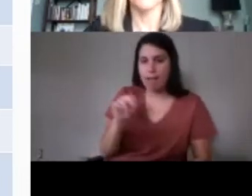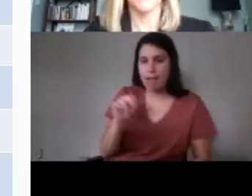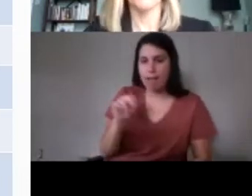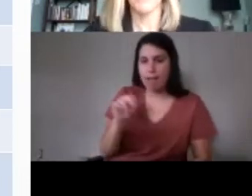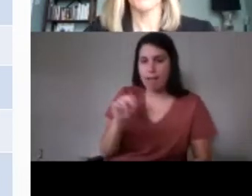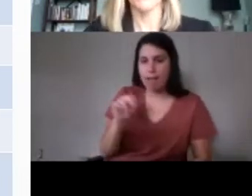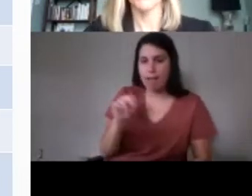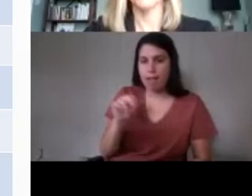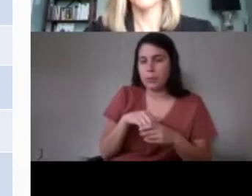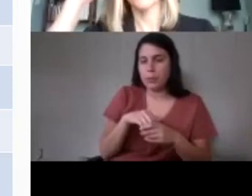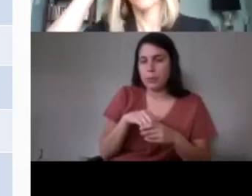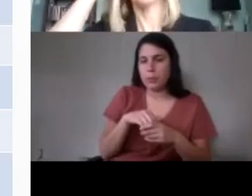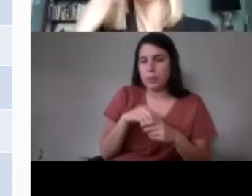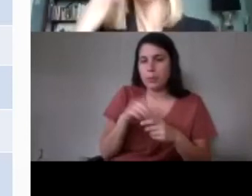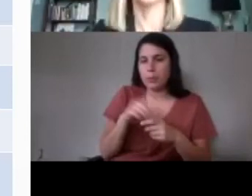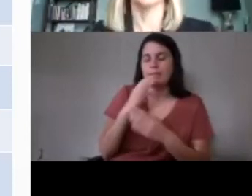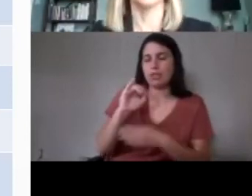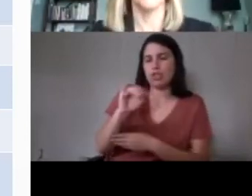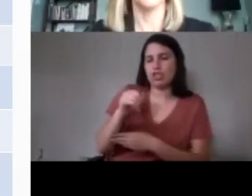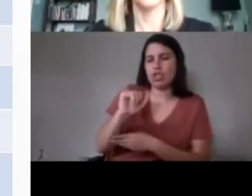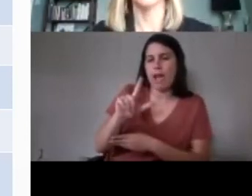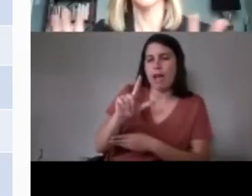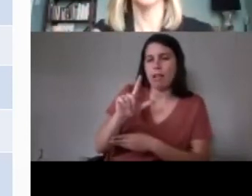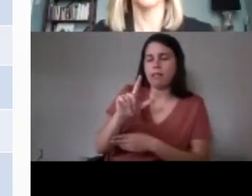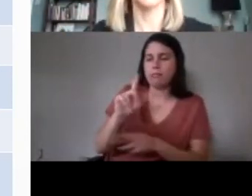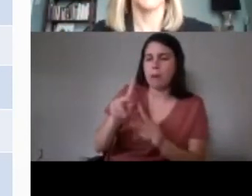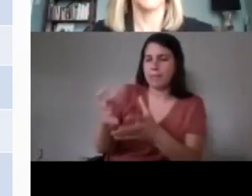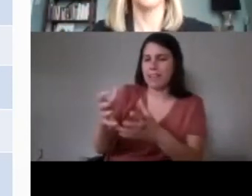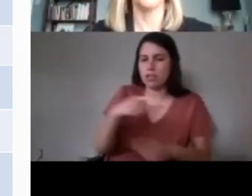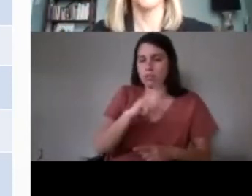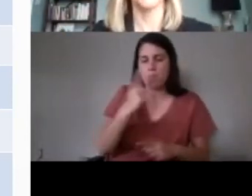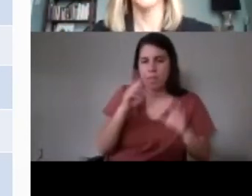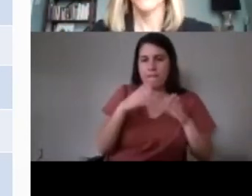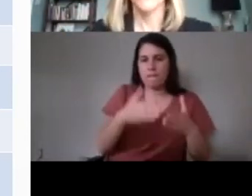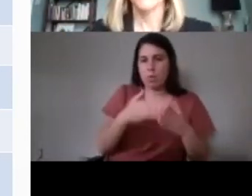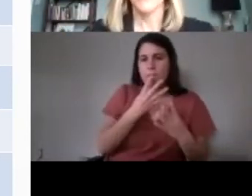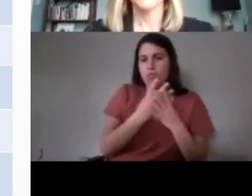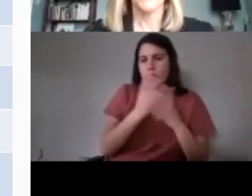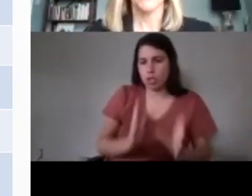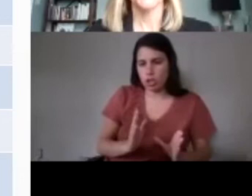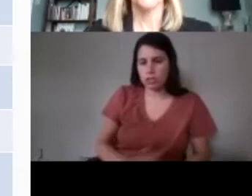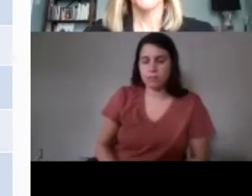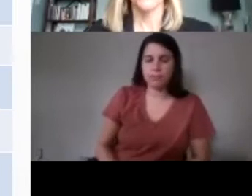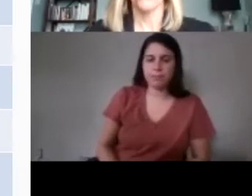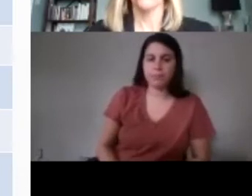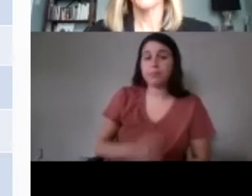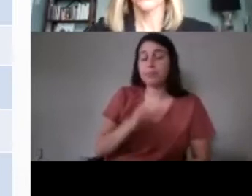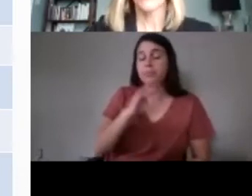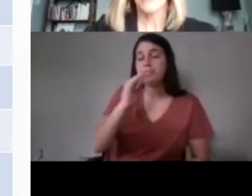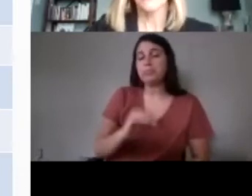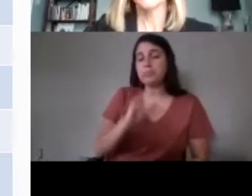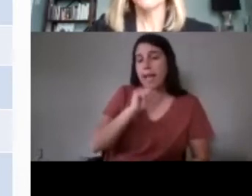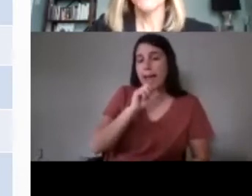jail populations that are in Connecticut. This is just focusing on prisoners. They had to be age 50 and